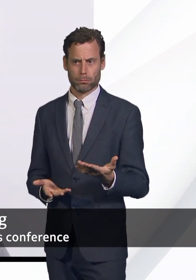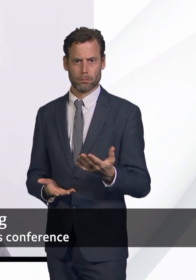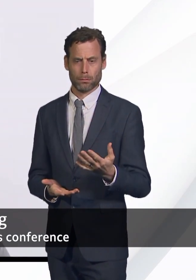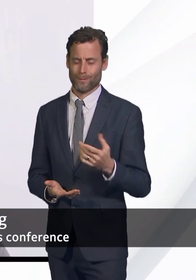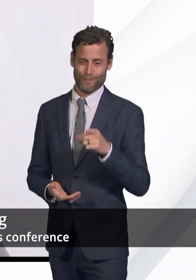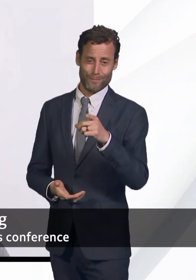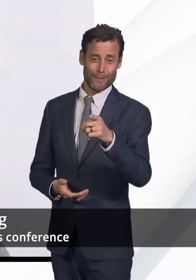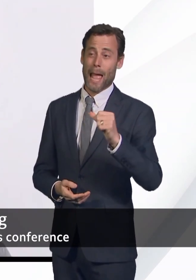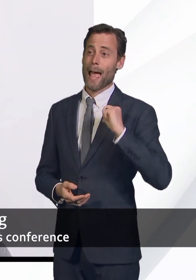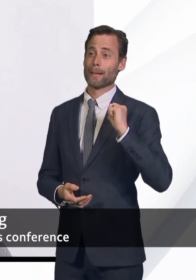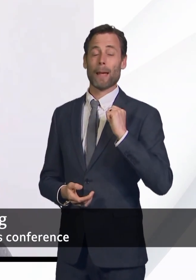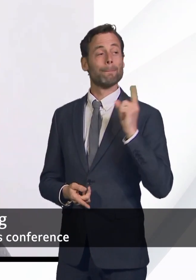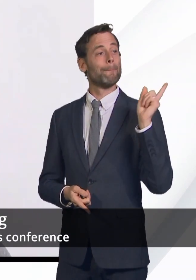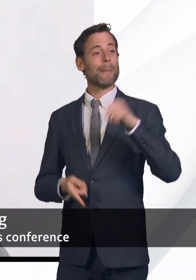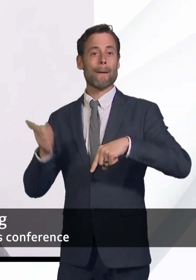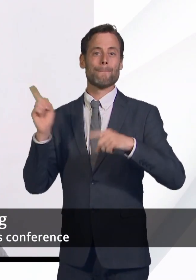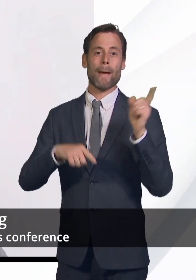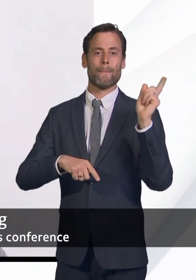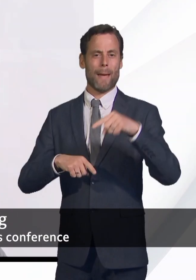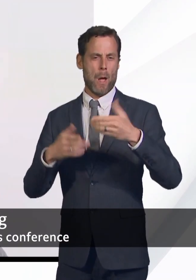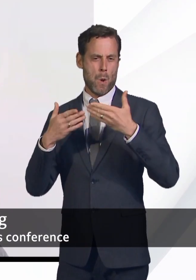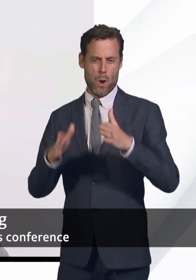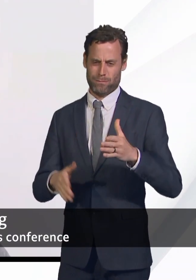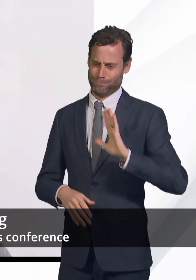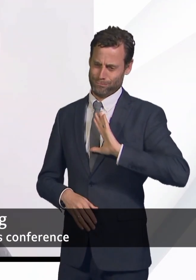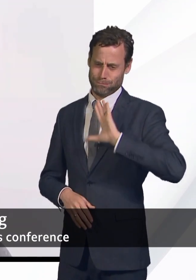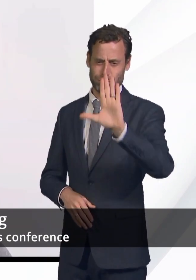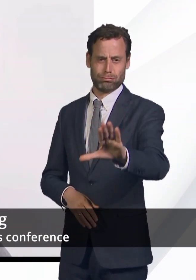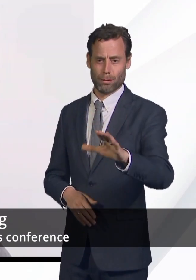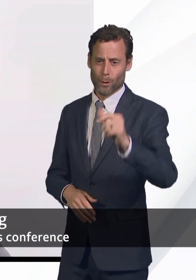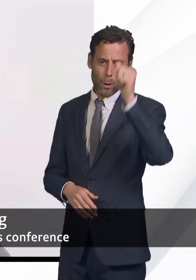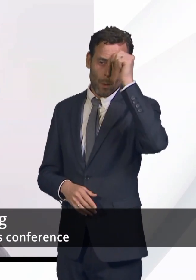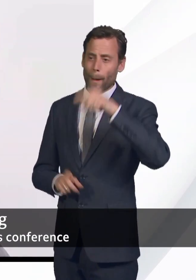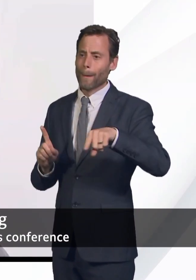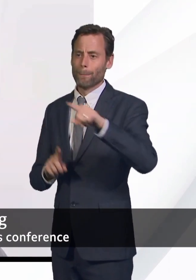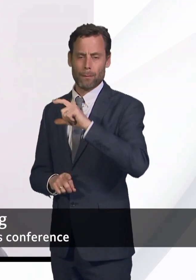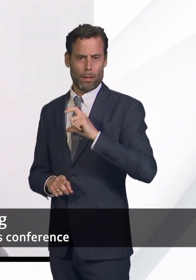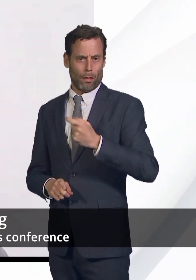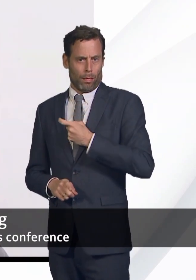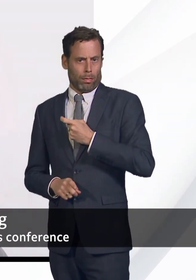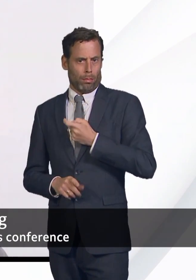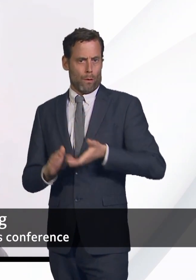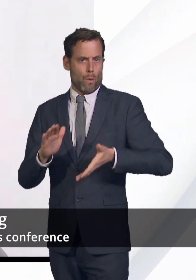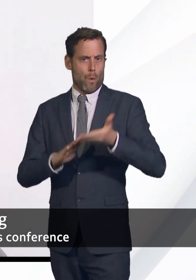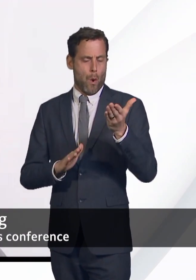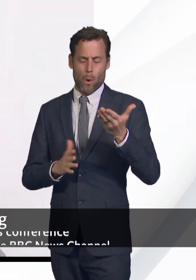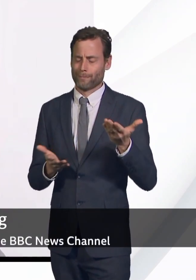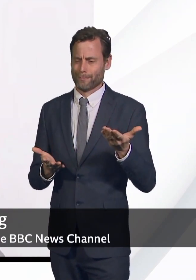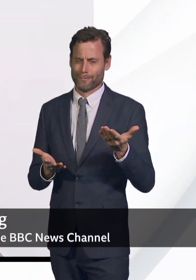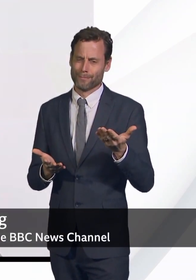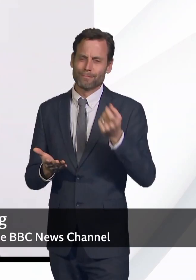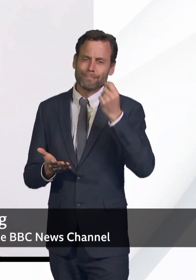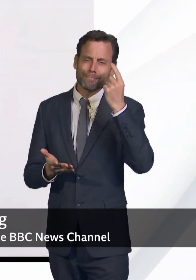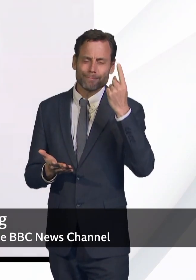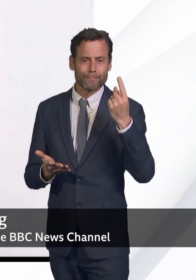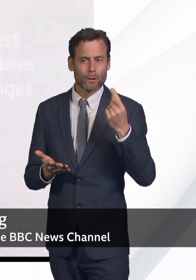theatres reopen and customers feel comfortable enough to come again. Will the government pledge to protect these industries that will be without